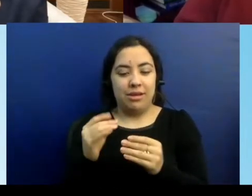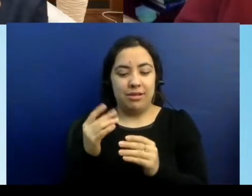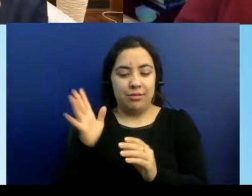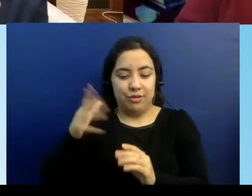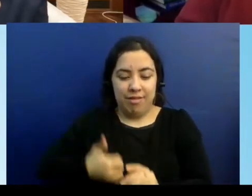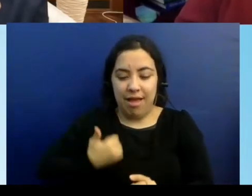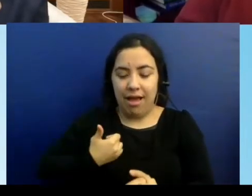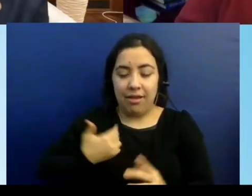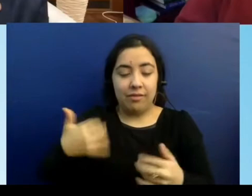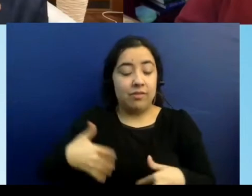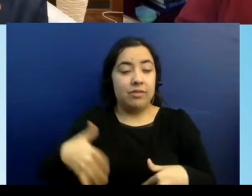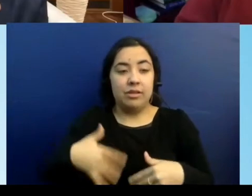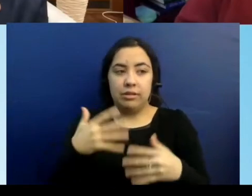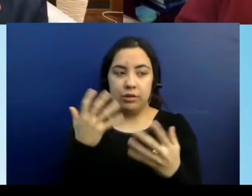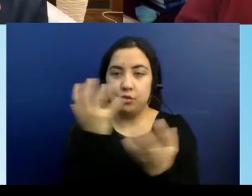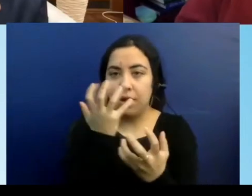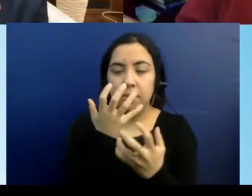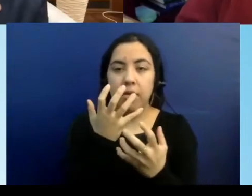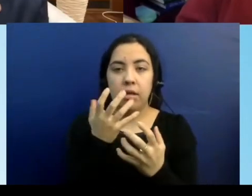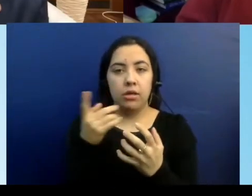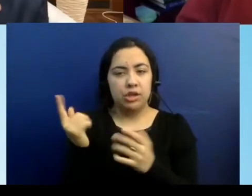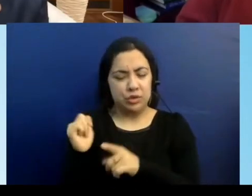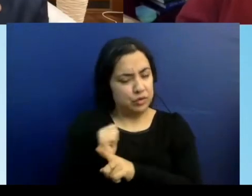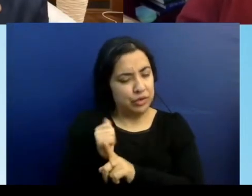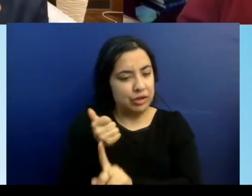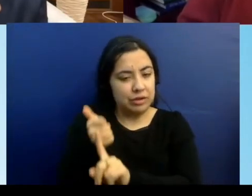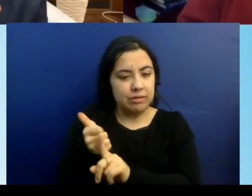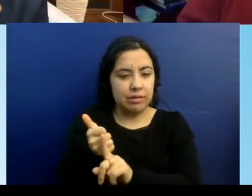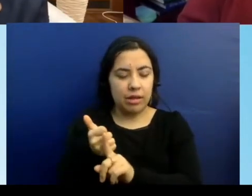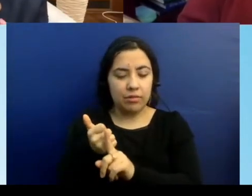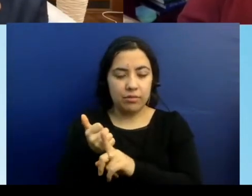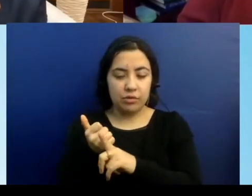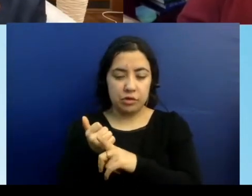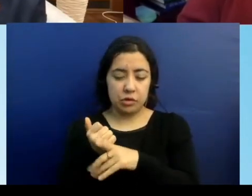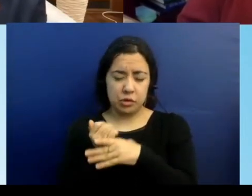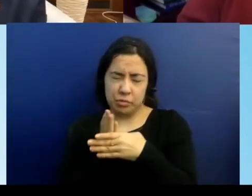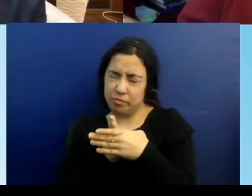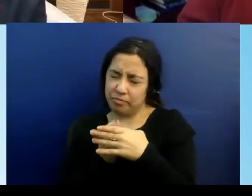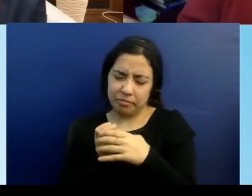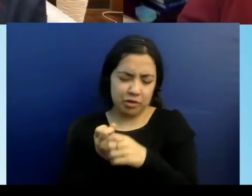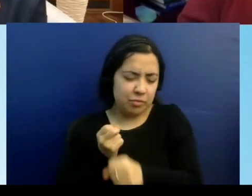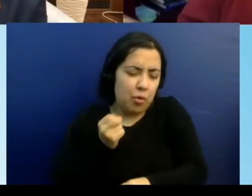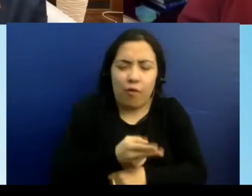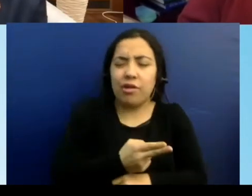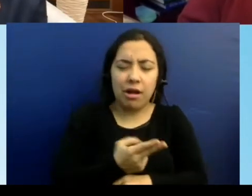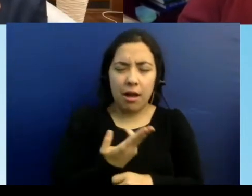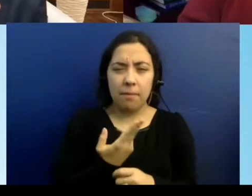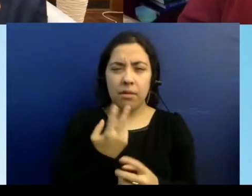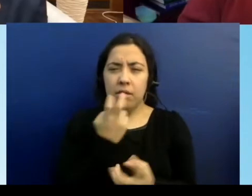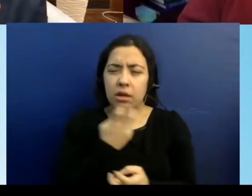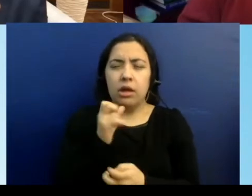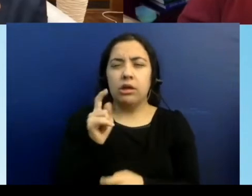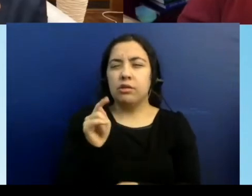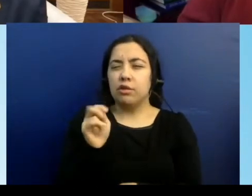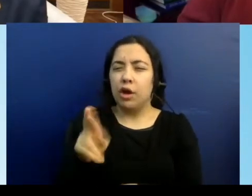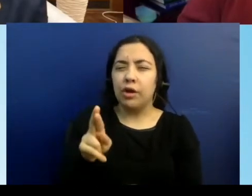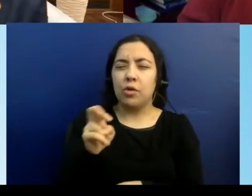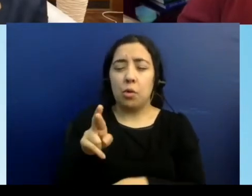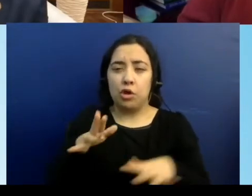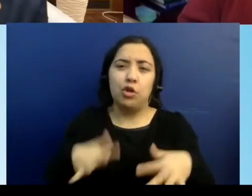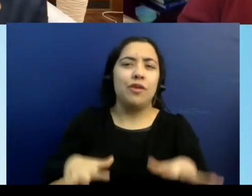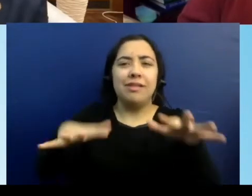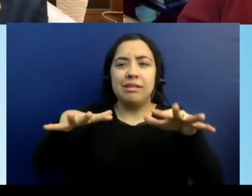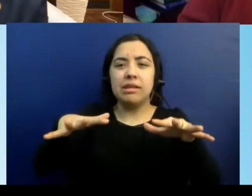training herself to also overcome a stutter and nervousness and really memorizing a lot of this of the